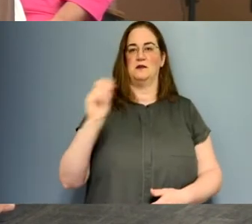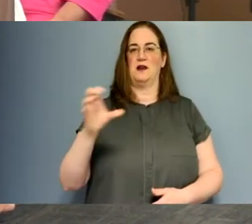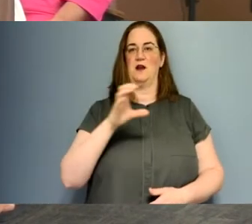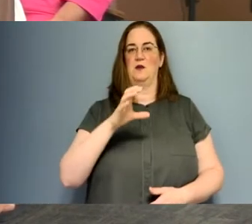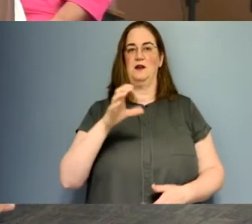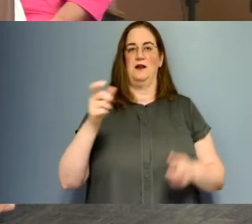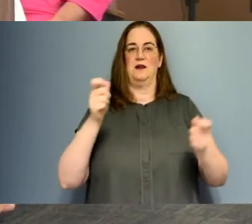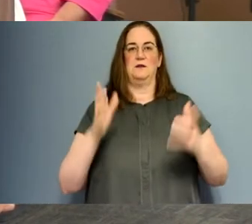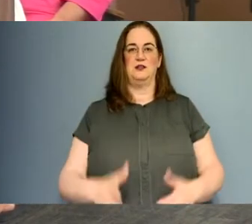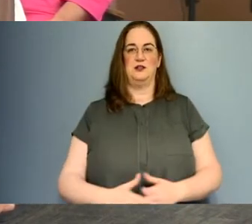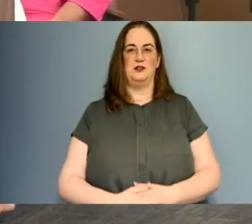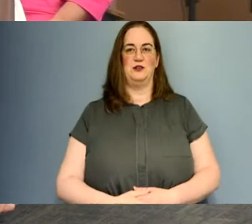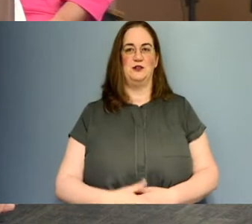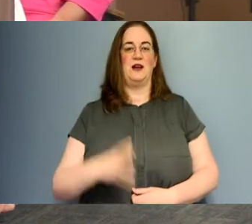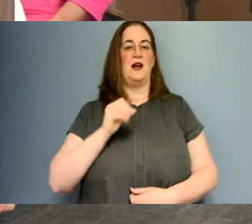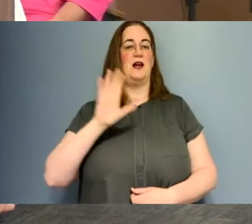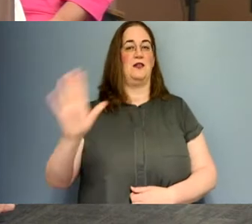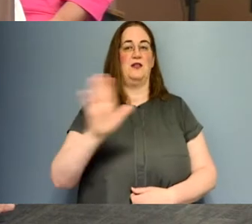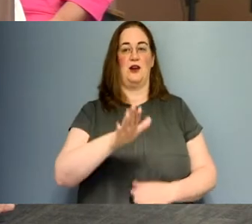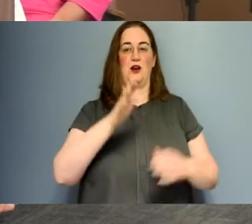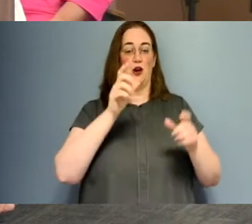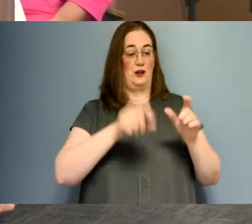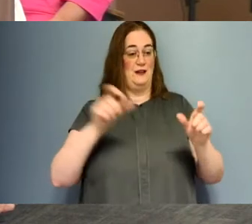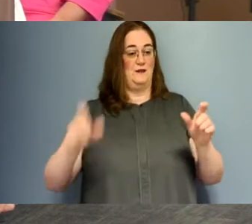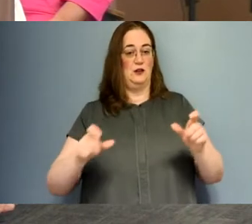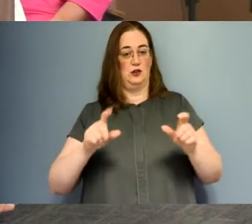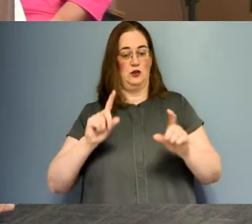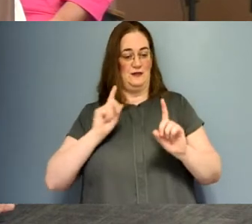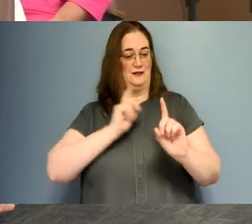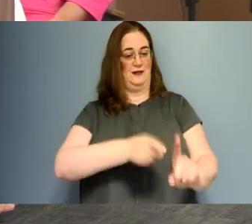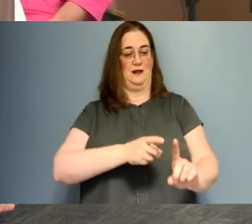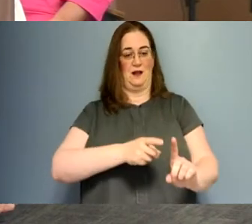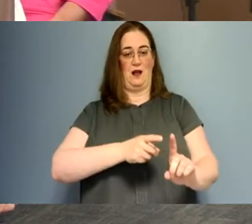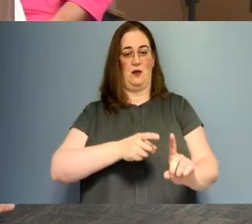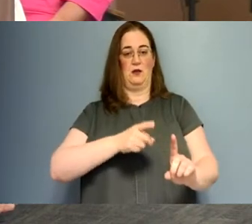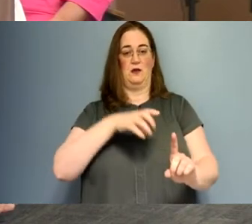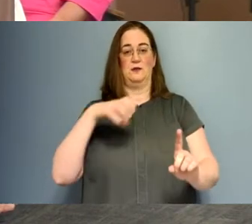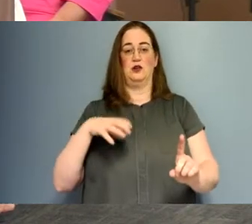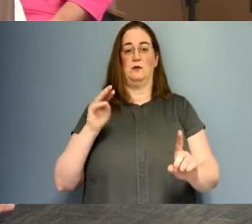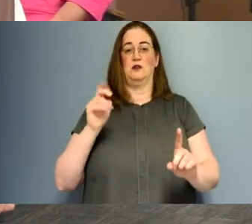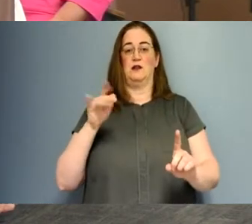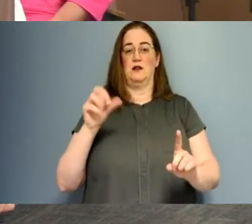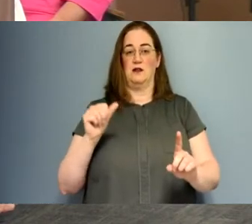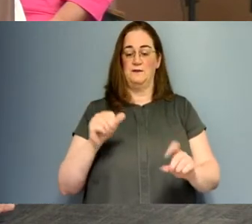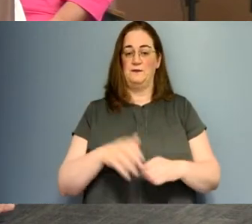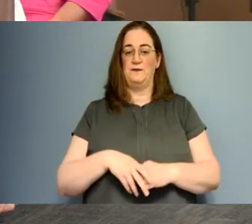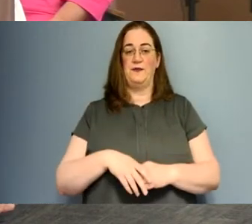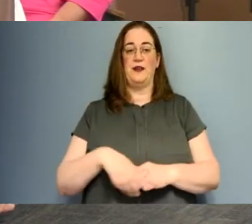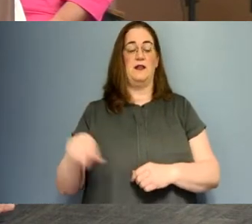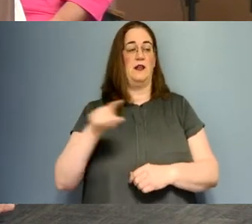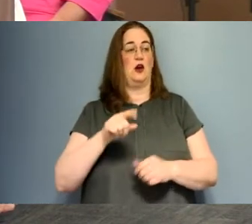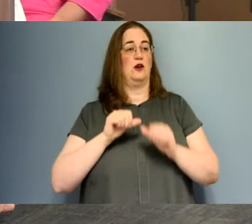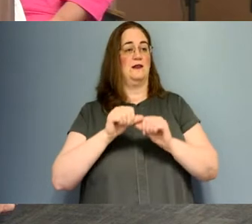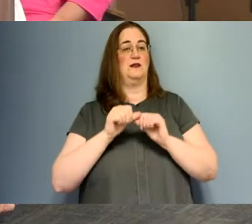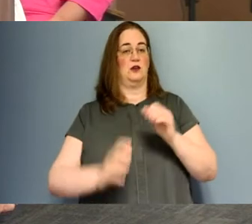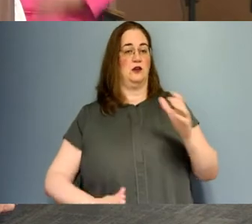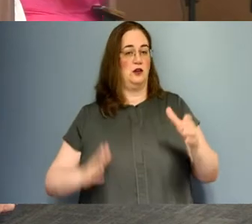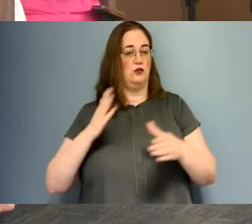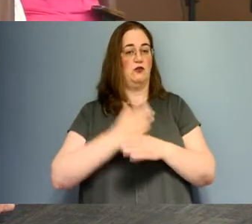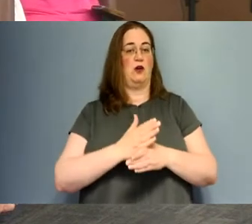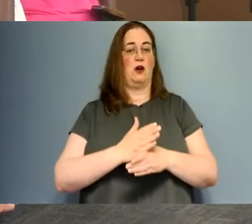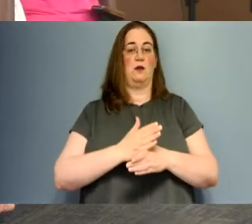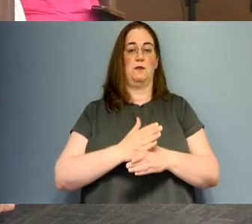Commissioners and their individual singling out of Commissioner Marseglia. They are continually interrupting the